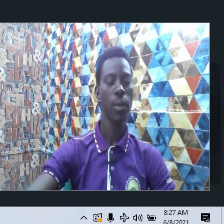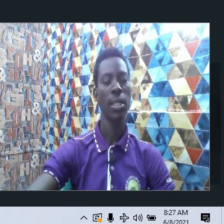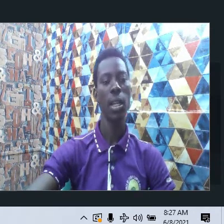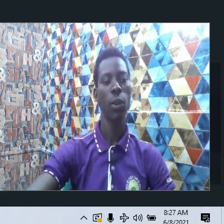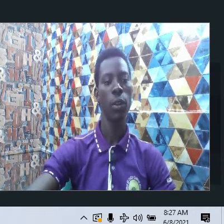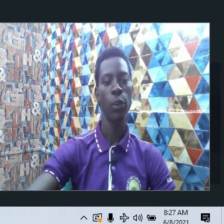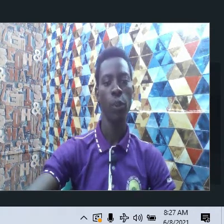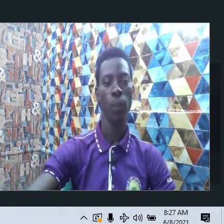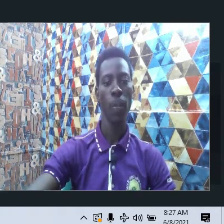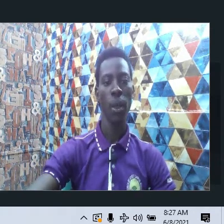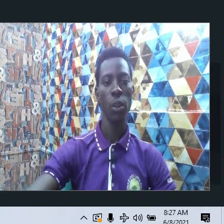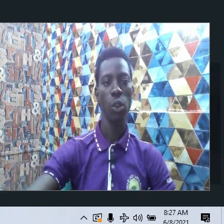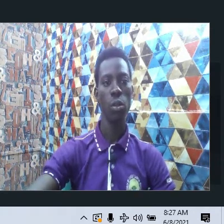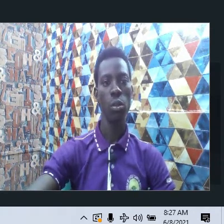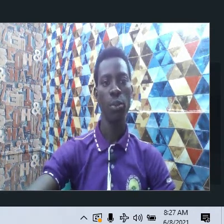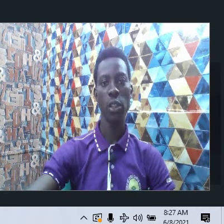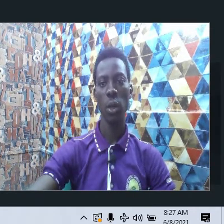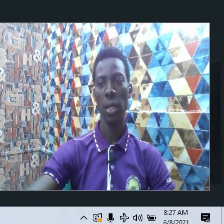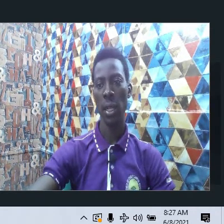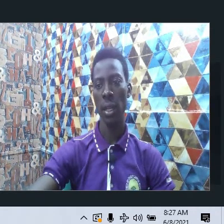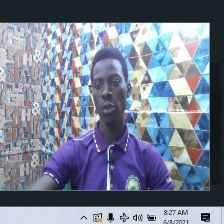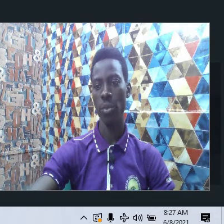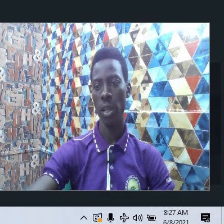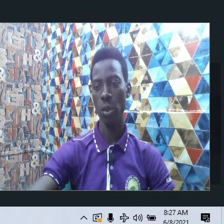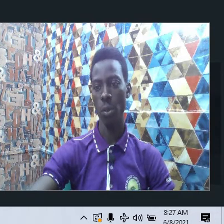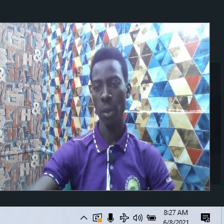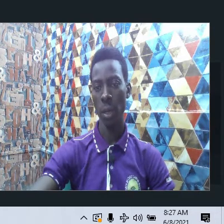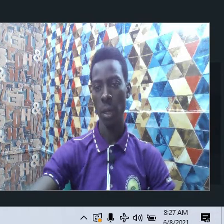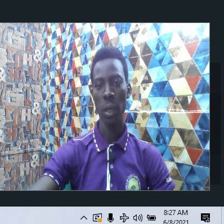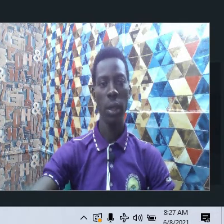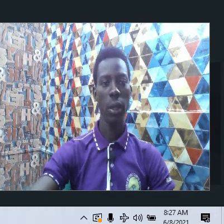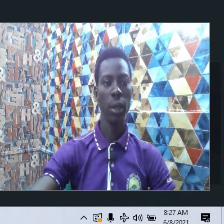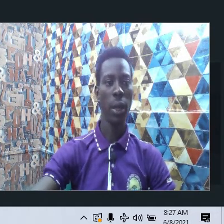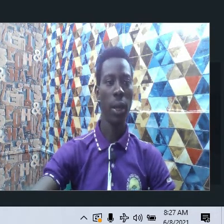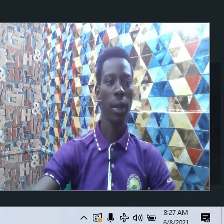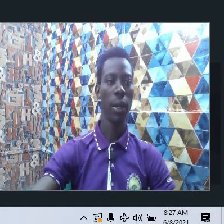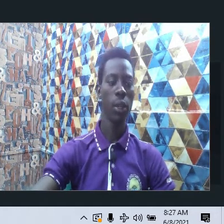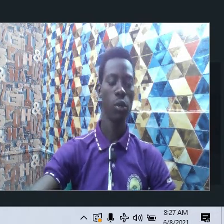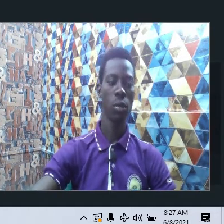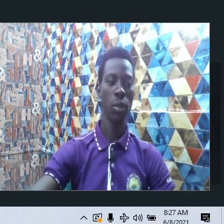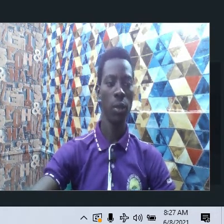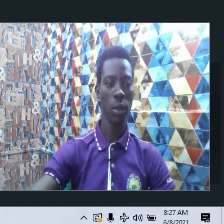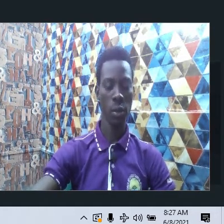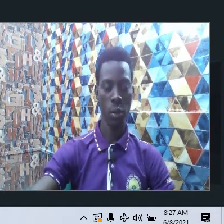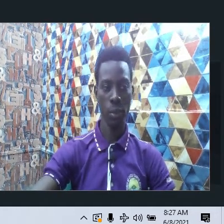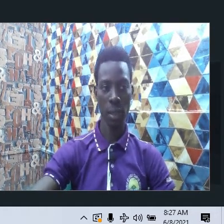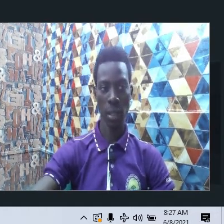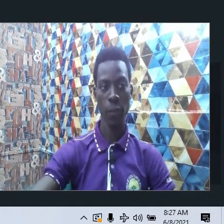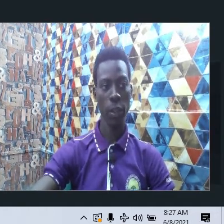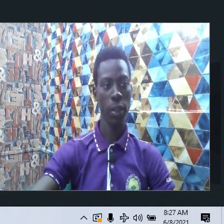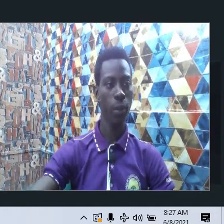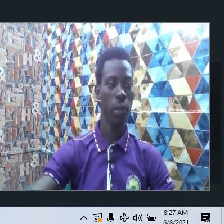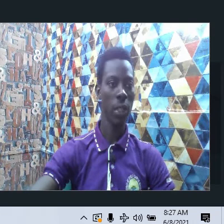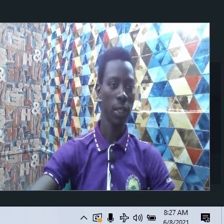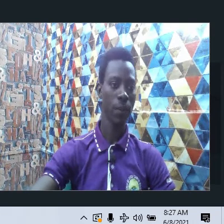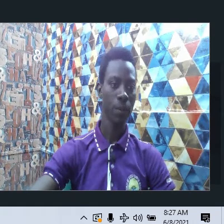is my sign language video. So you press on it and then you press open. Then it will be